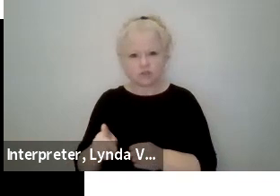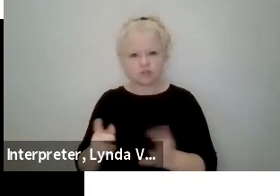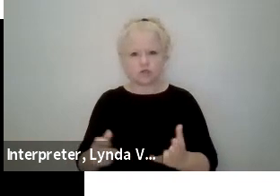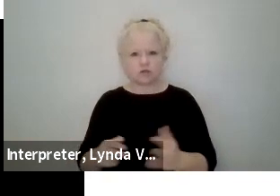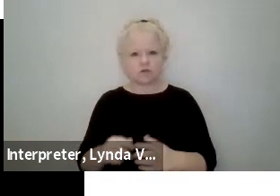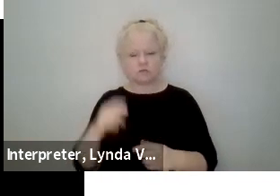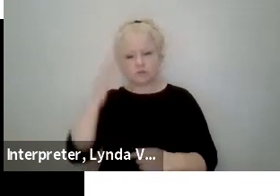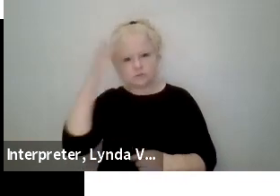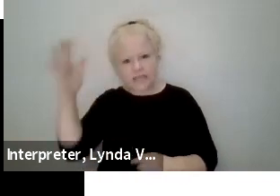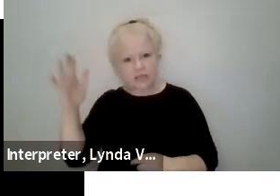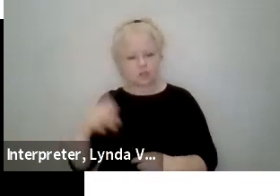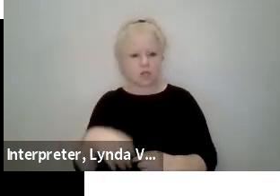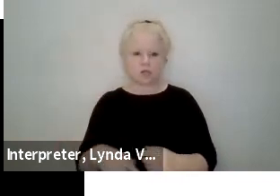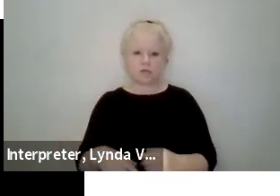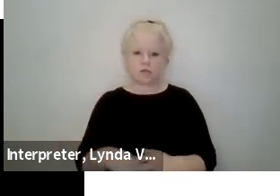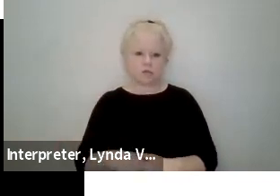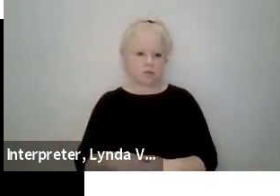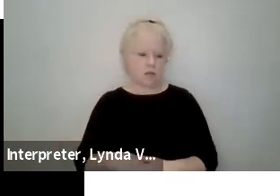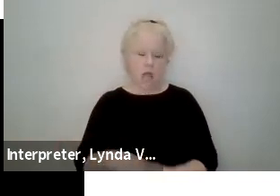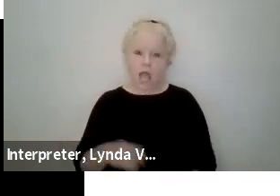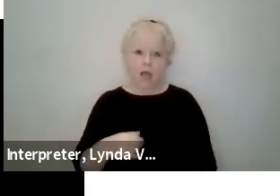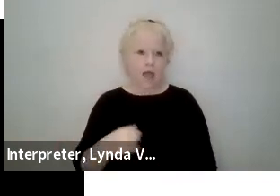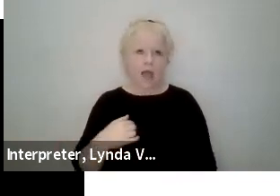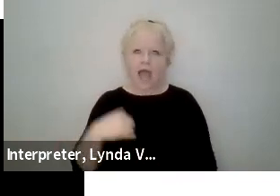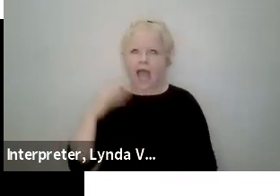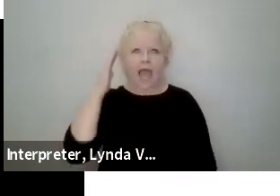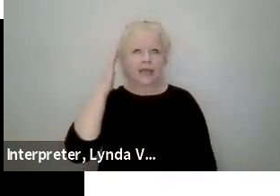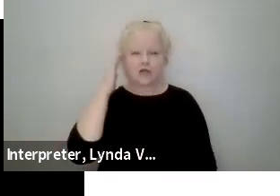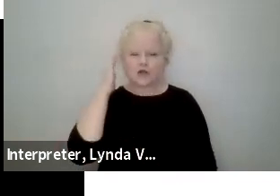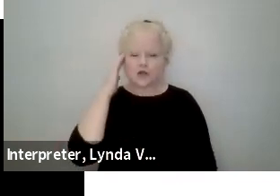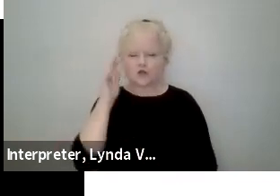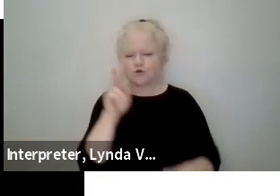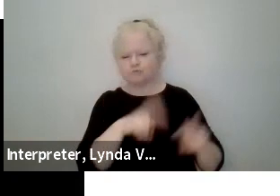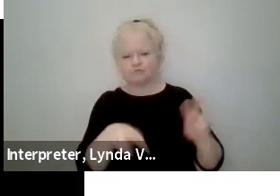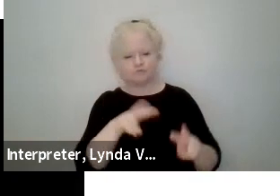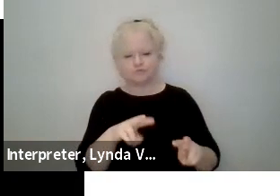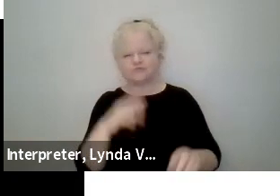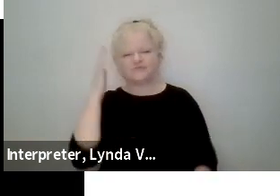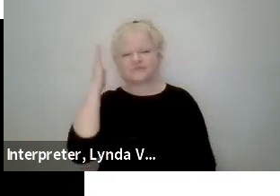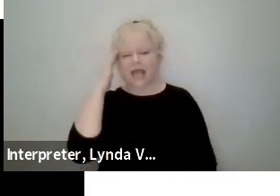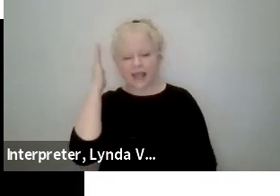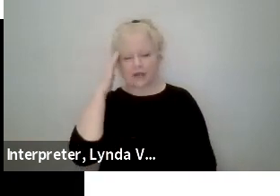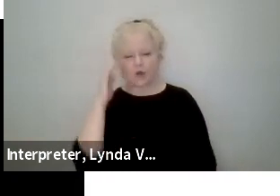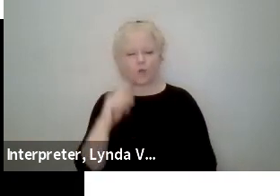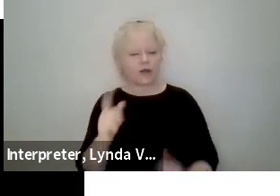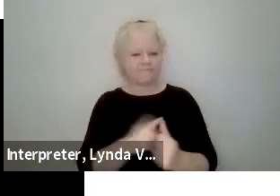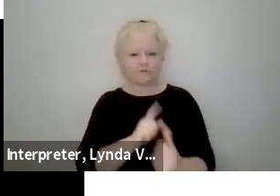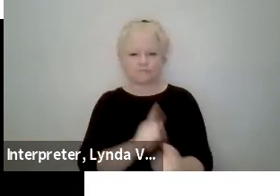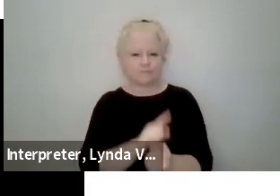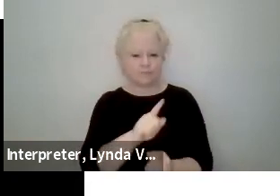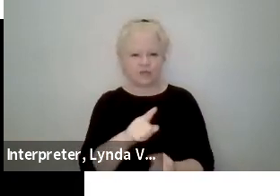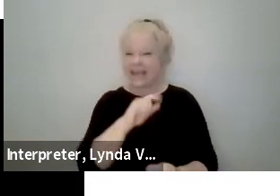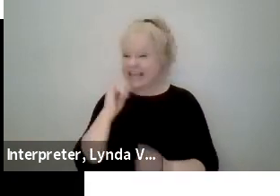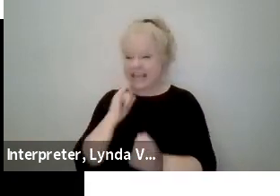very intelligent. I knew right from the start that you were going to nail any interview that you